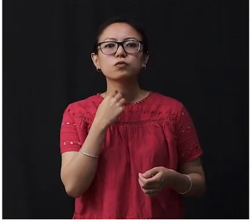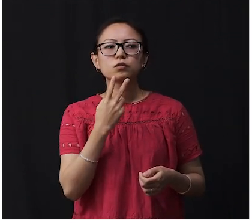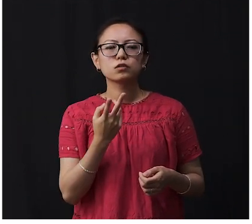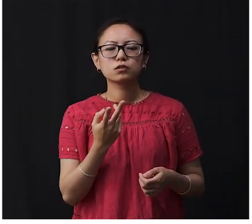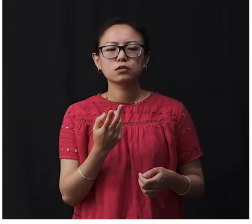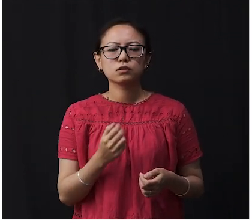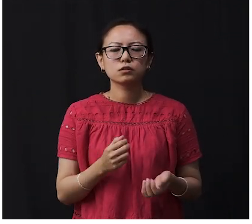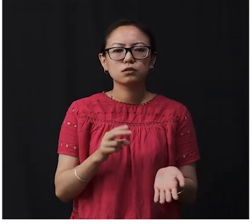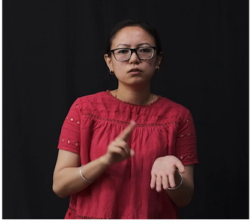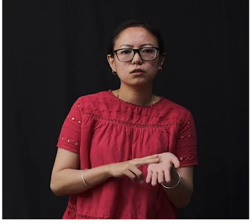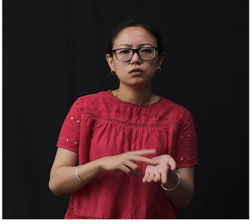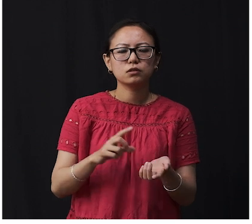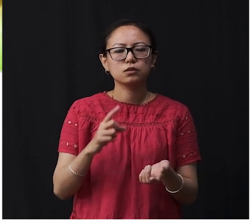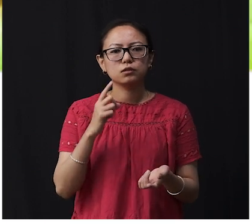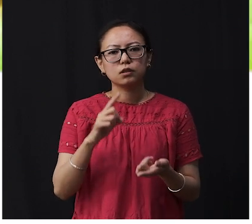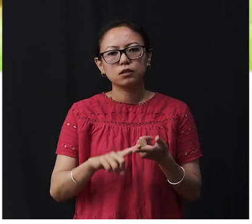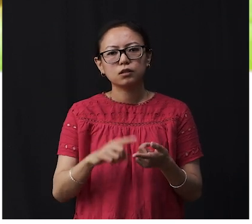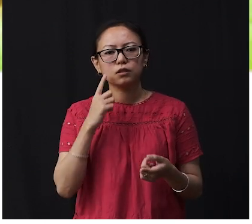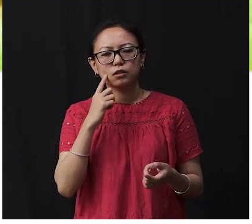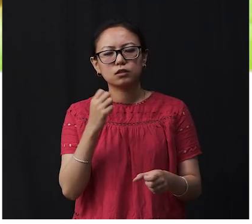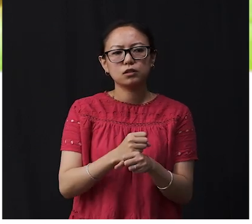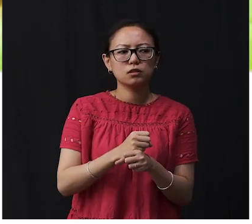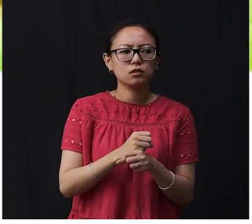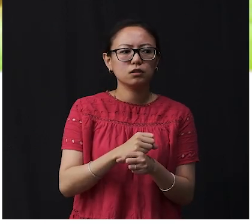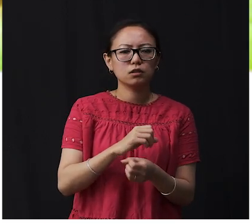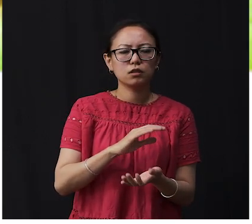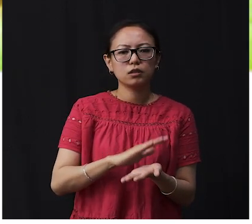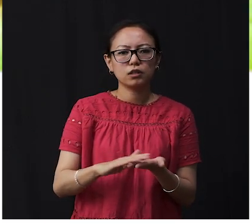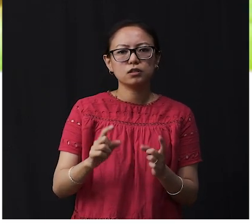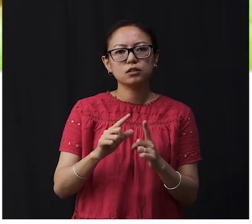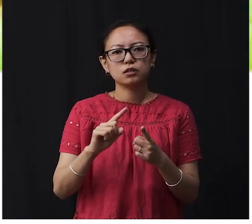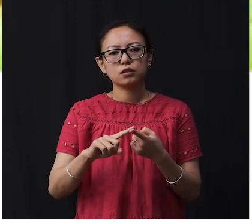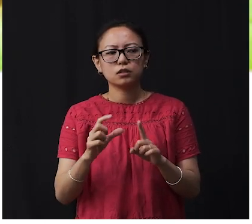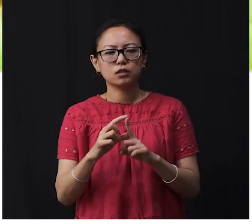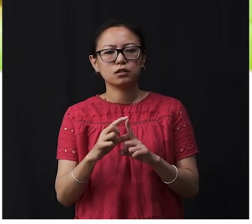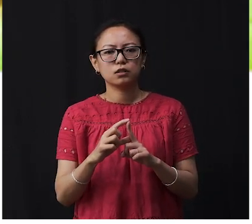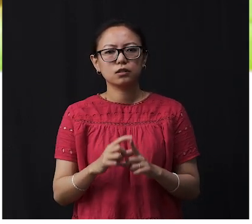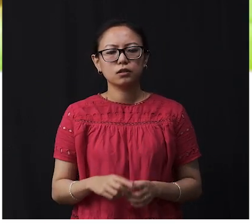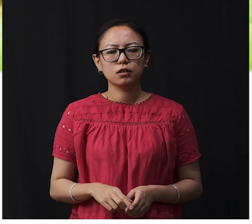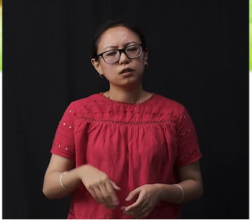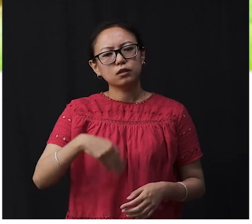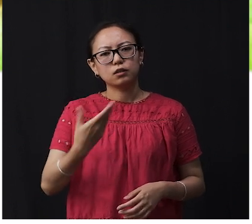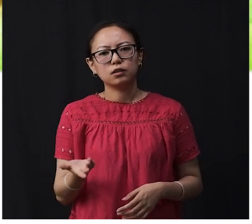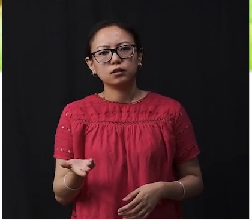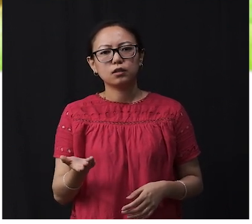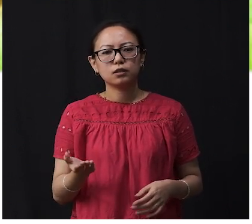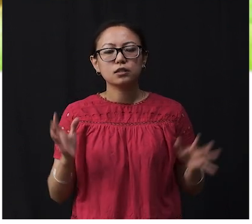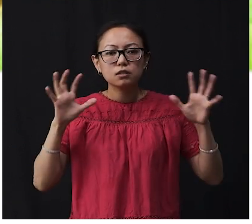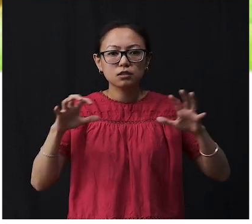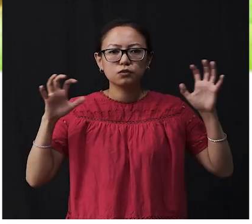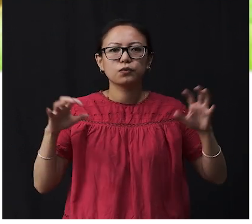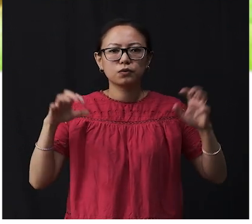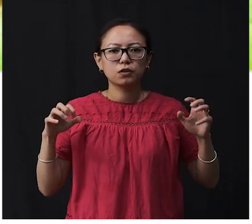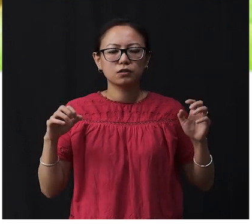like the cow lowed. The next animal, that is the dog. Here I have attached